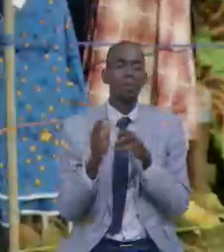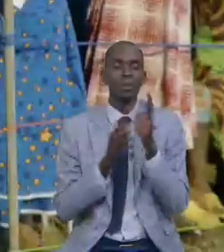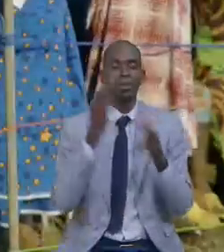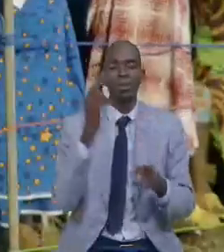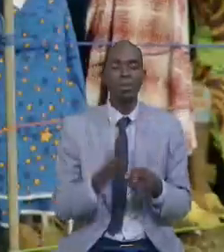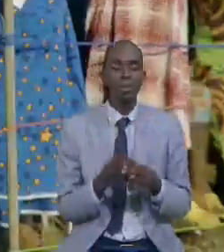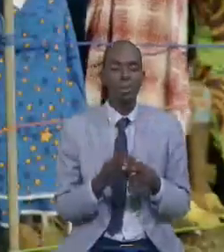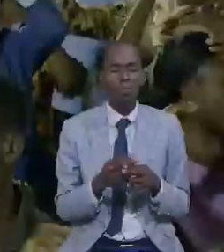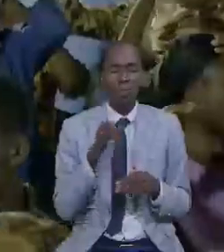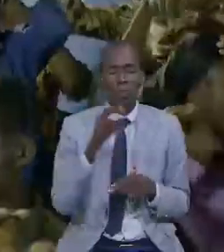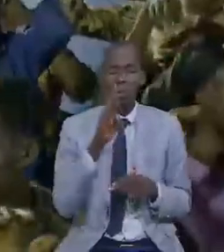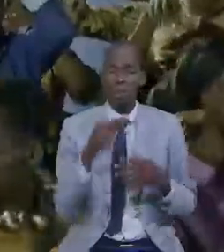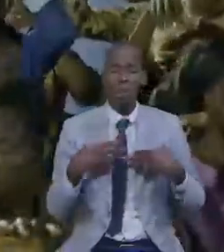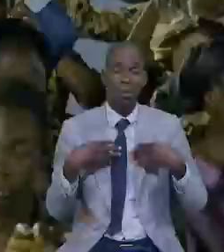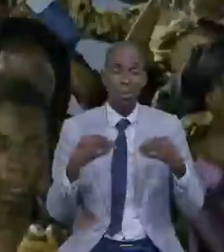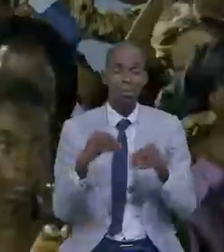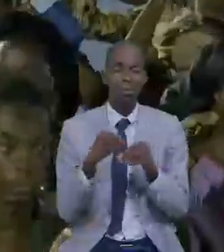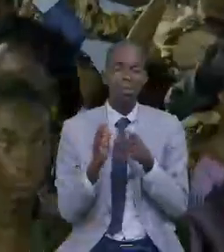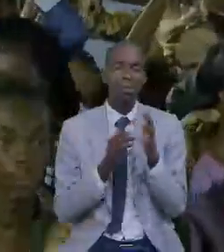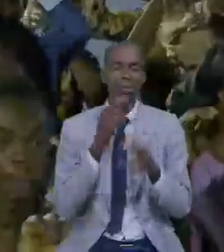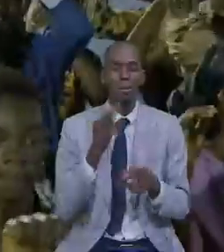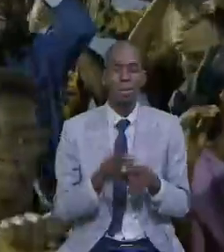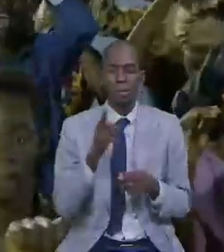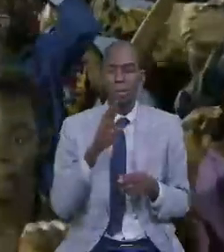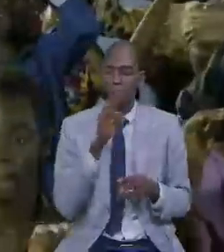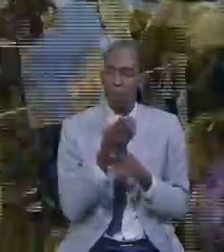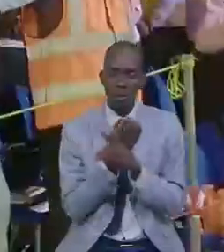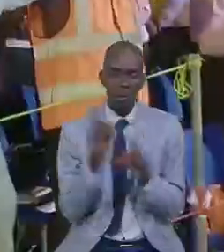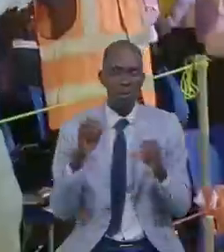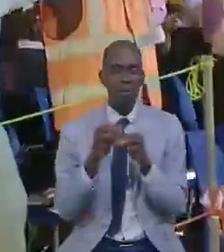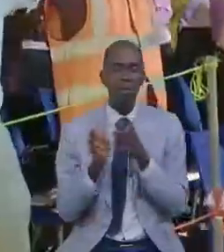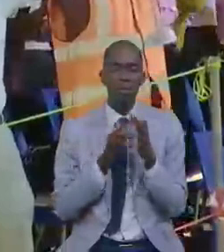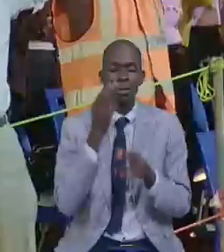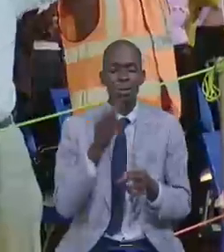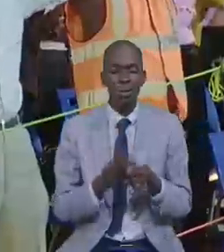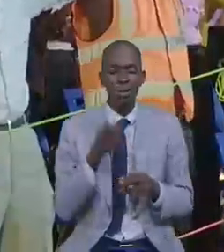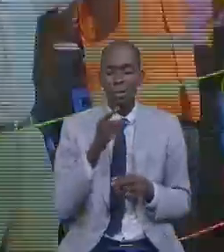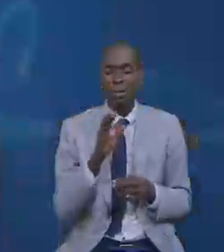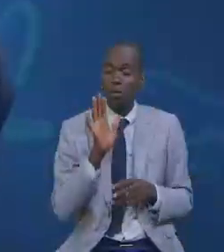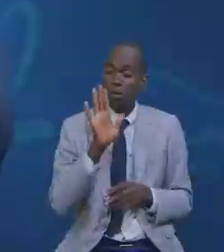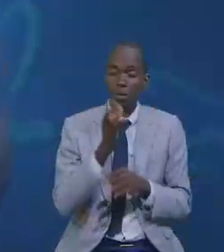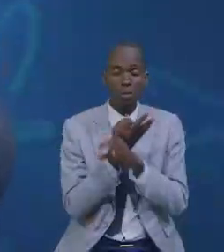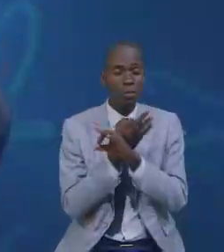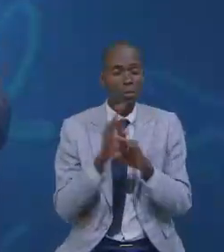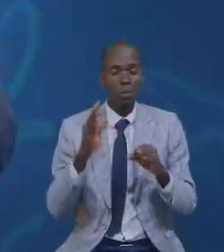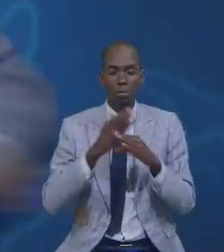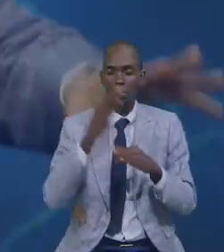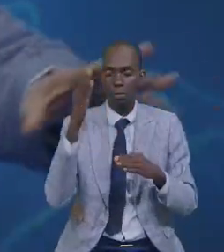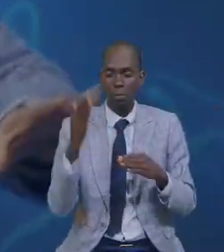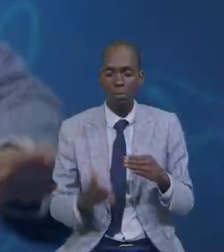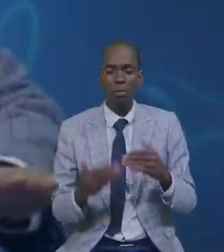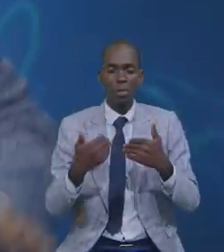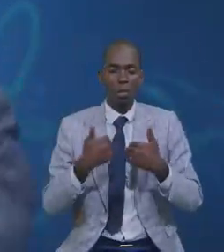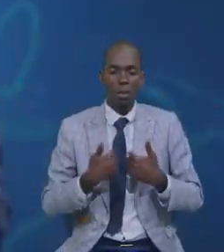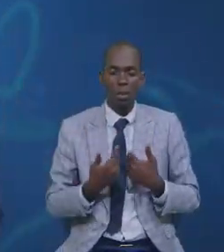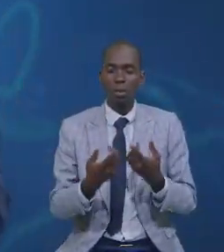You are healed. You are delivered. Your freedom in total has come to